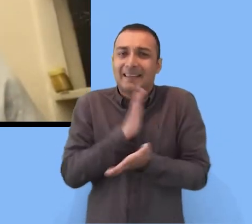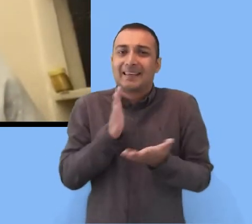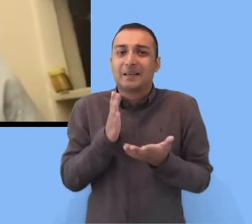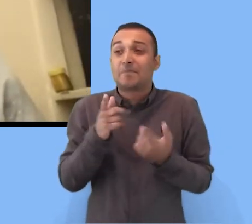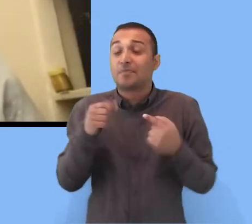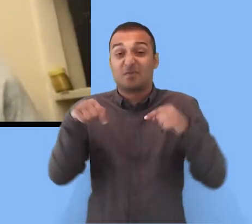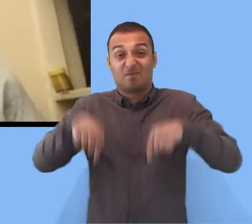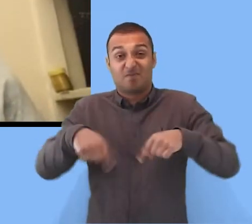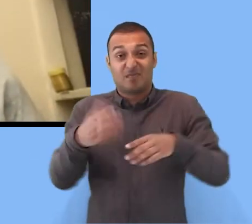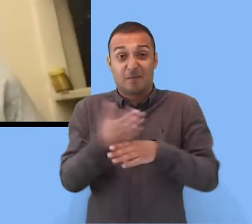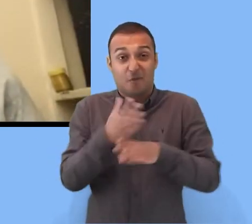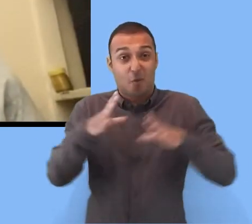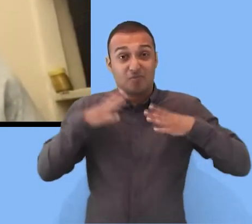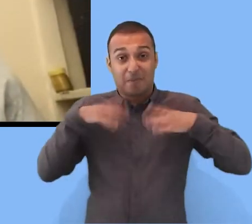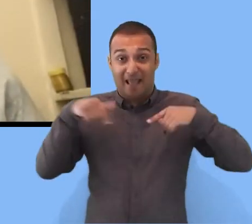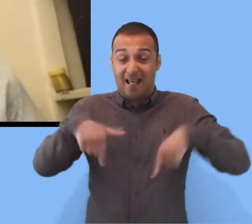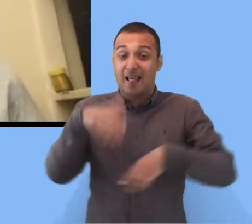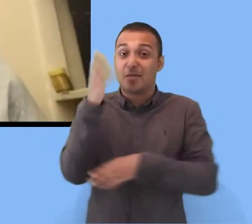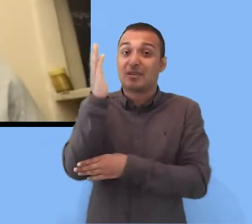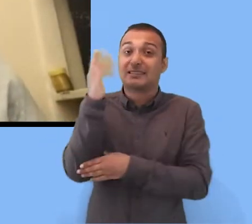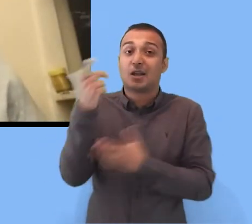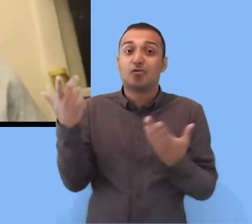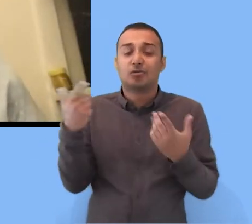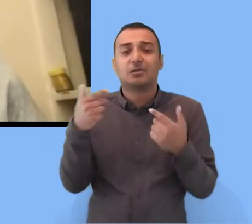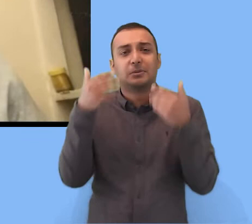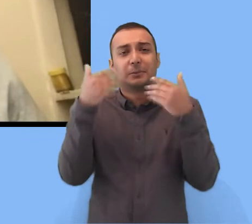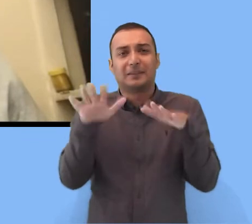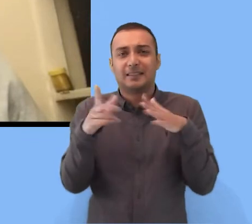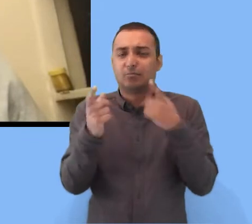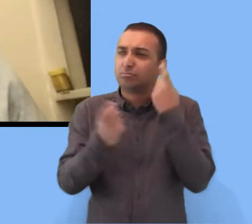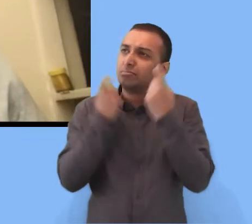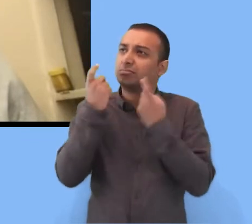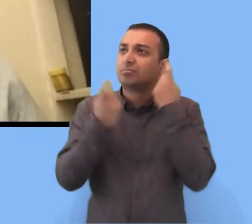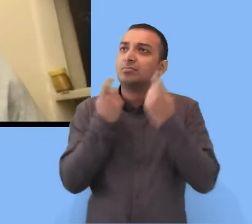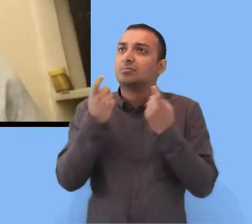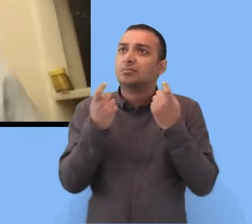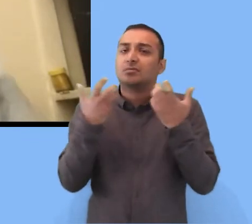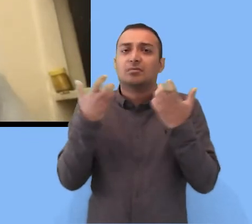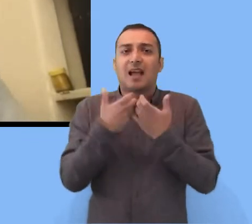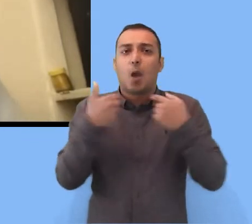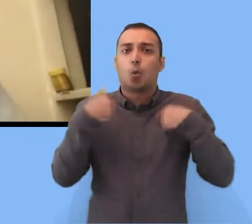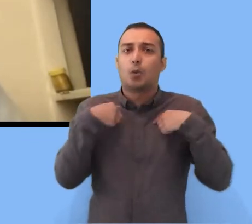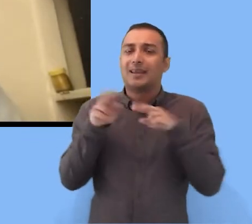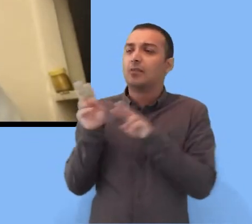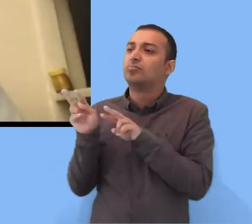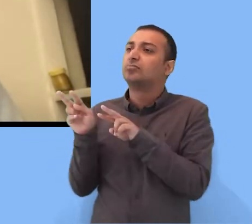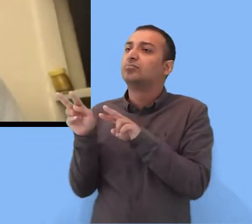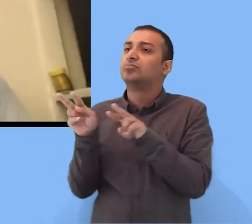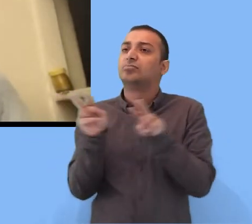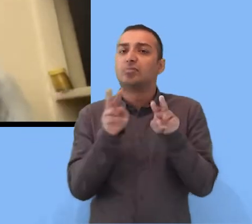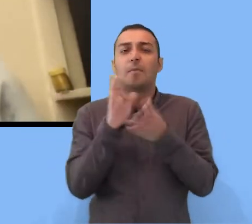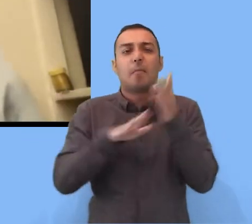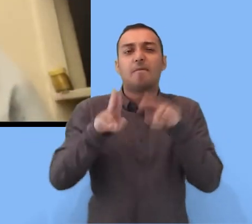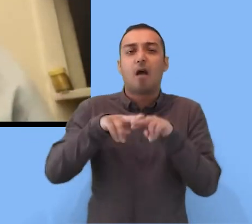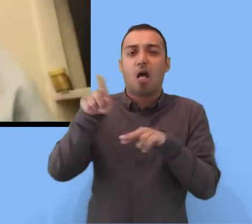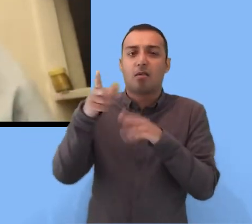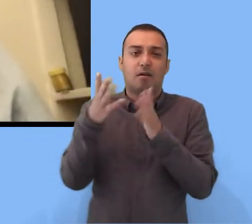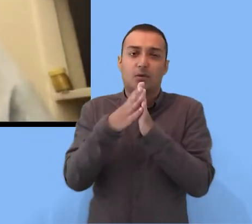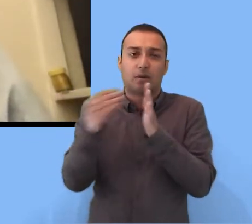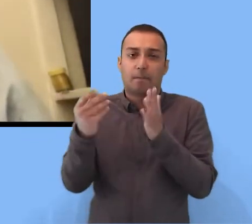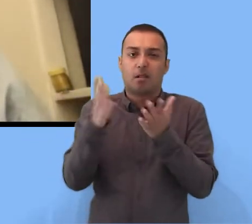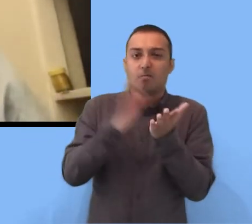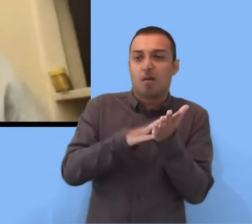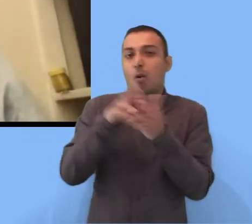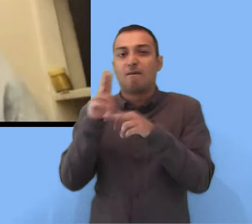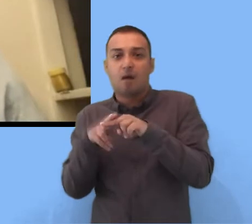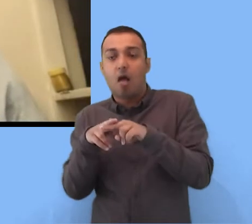parents in general are viewed when they walk into a setting or they make